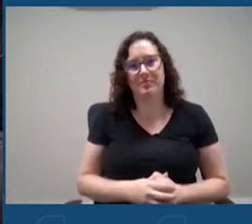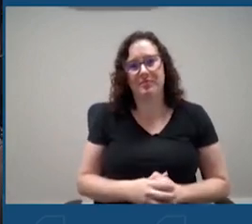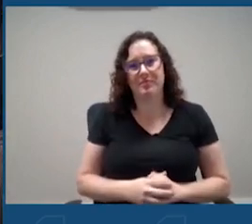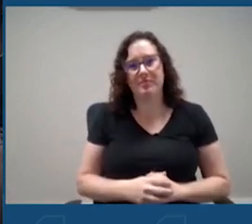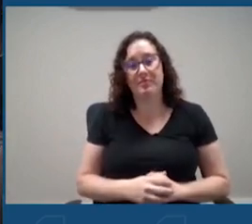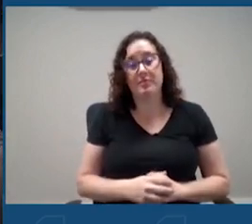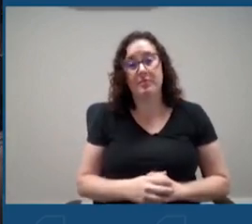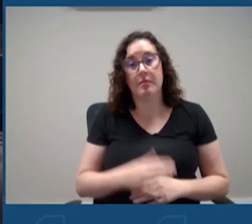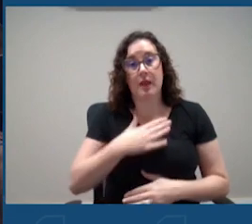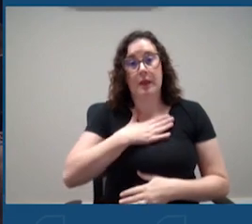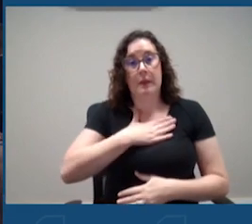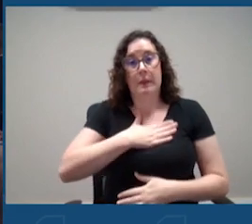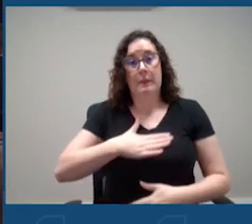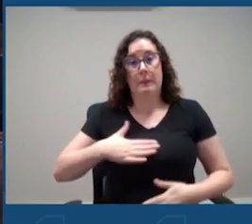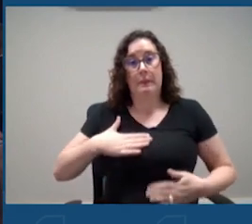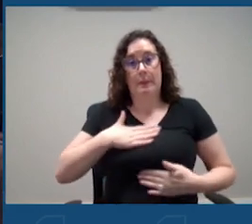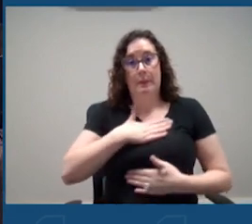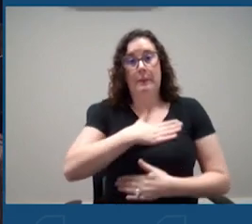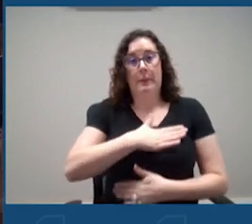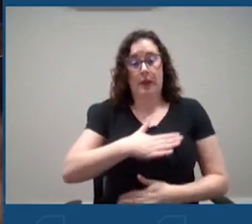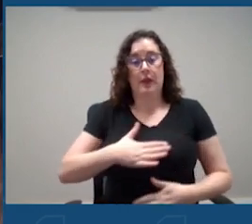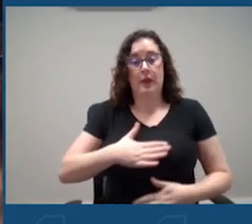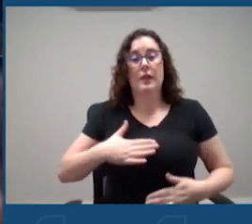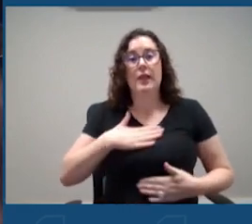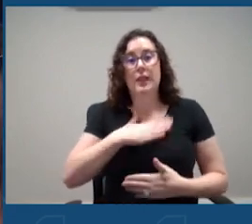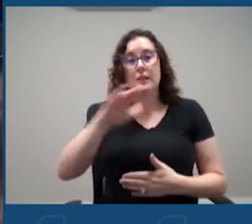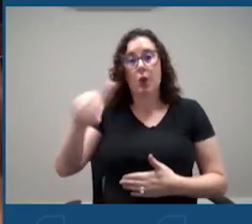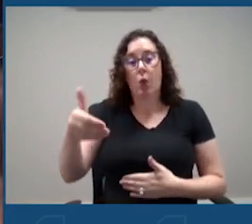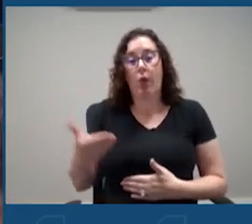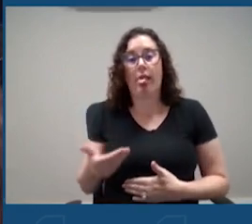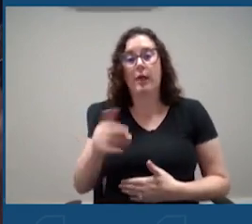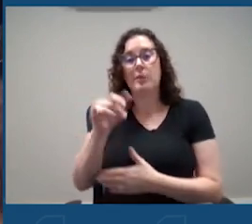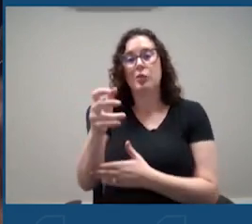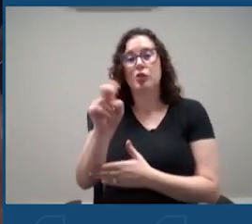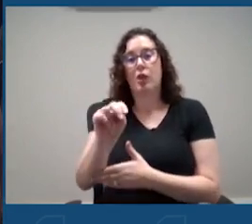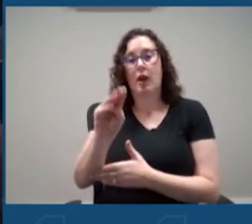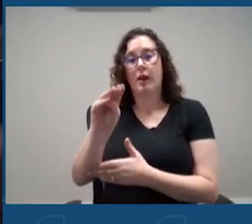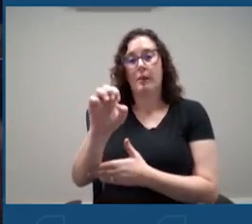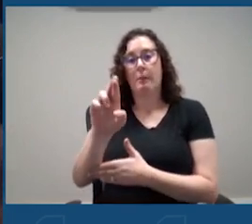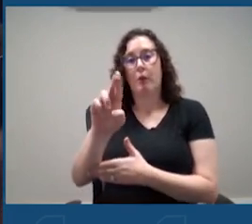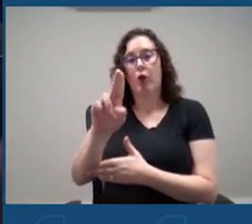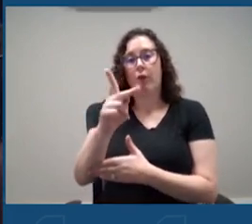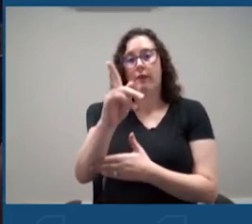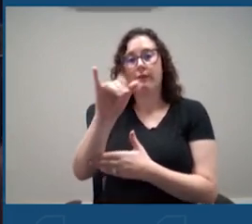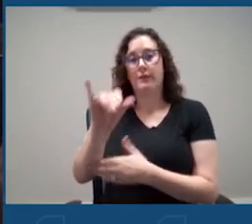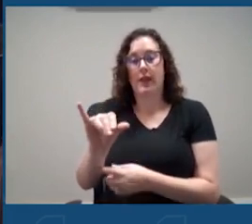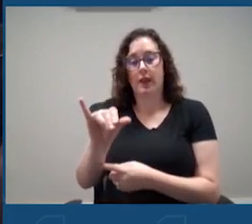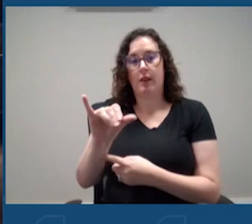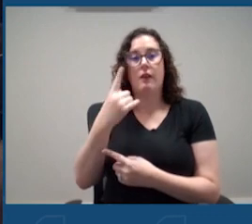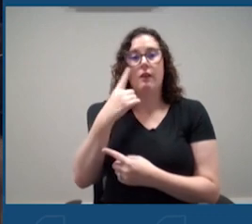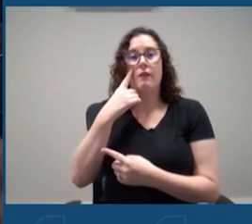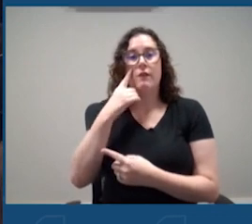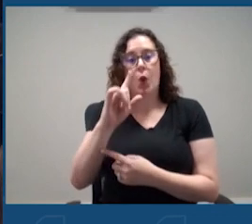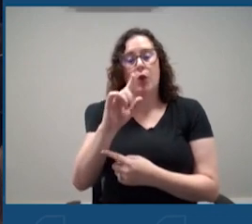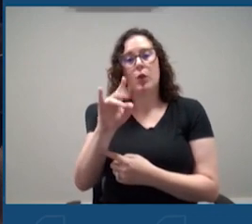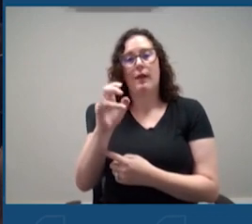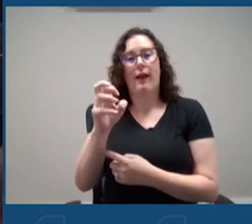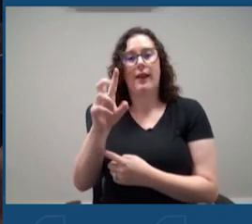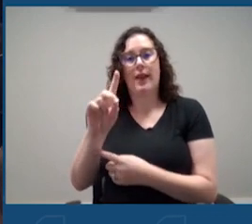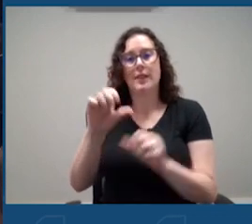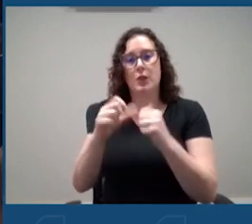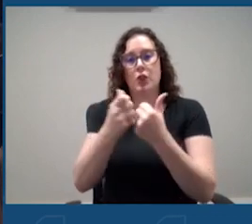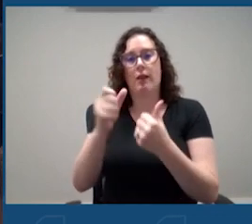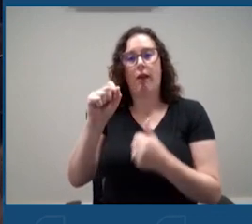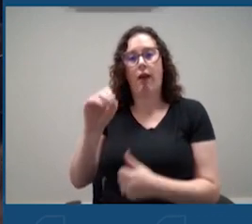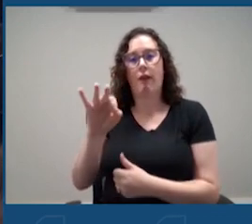Please welcome to the podium John Murphy, International Representative for the United Association of Pipe Trades. Good